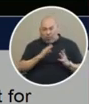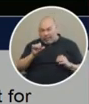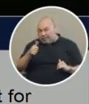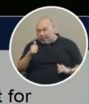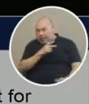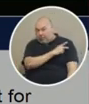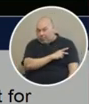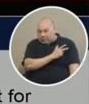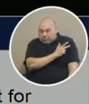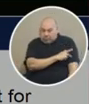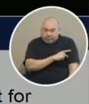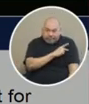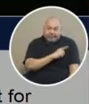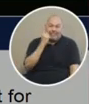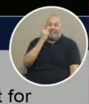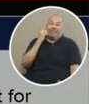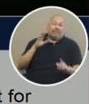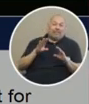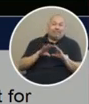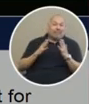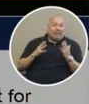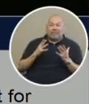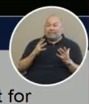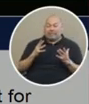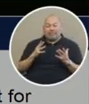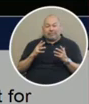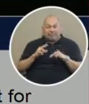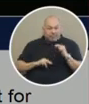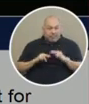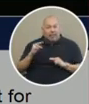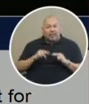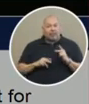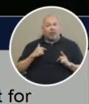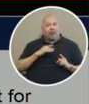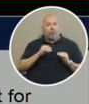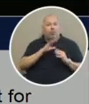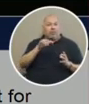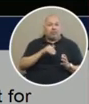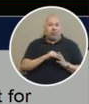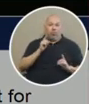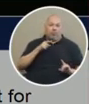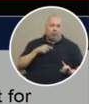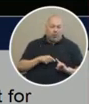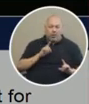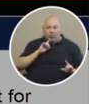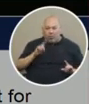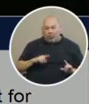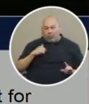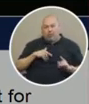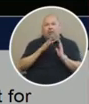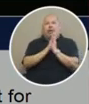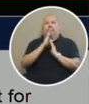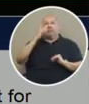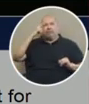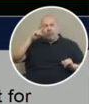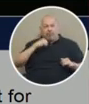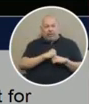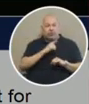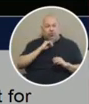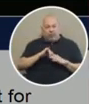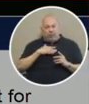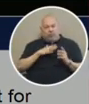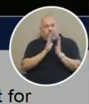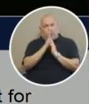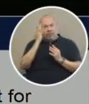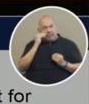another facility. Again, logistics and procurement, we're centralizing it. We're going to do a single point of ordering, making sure that